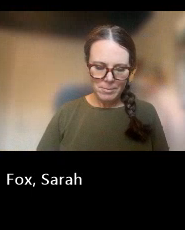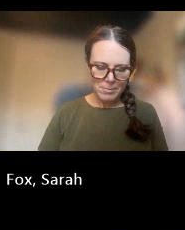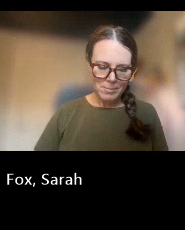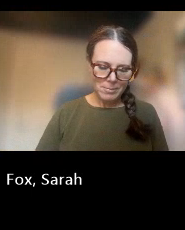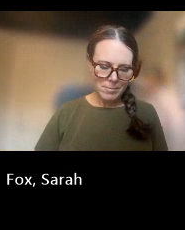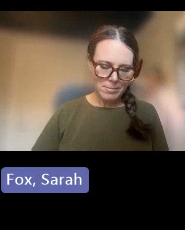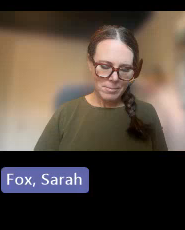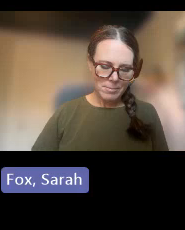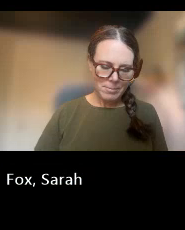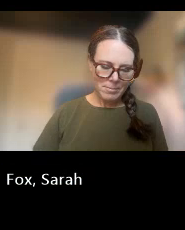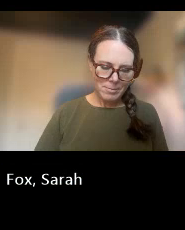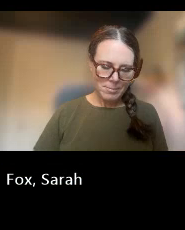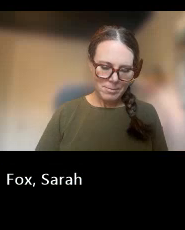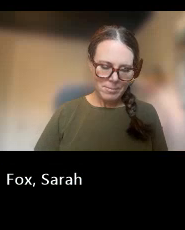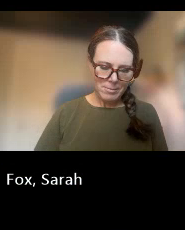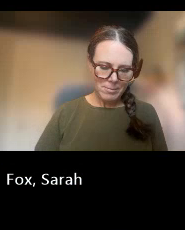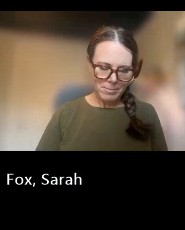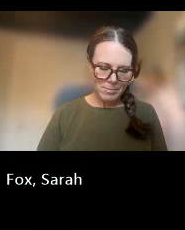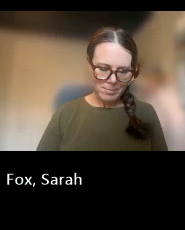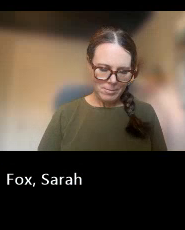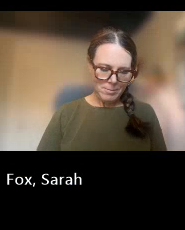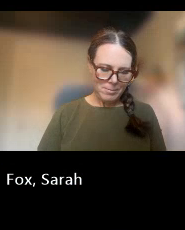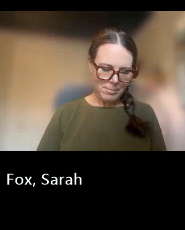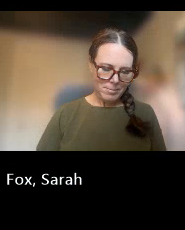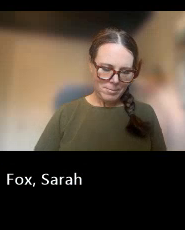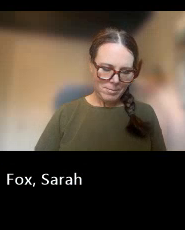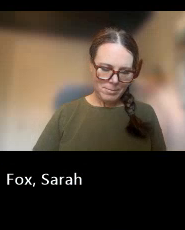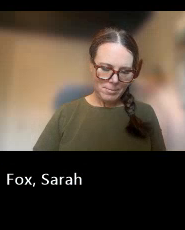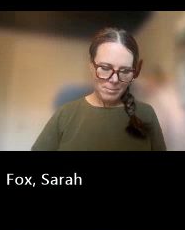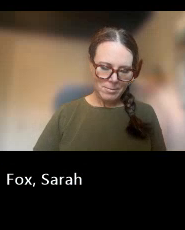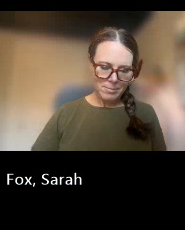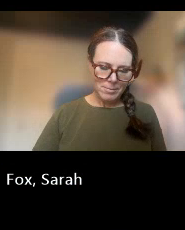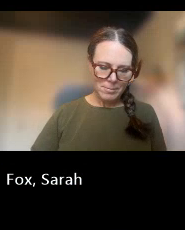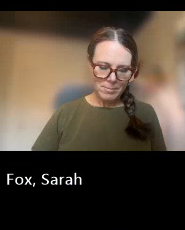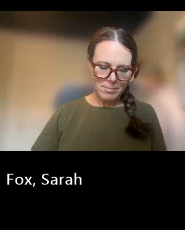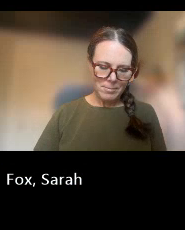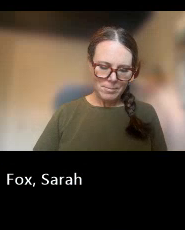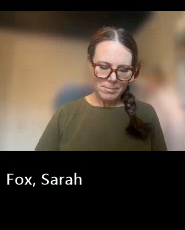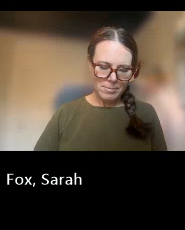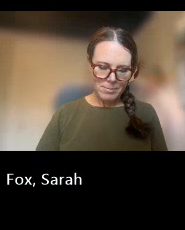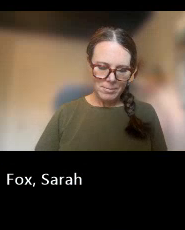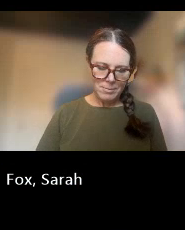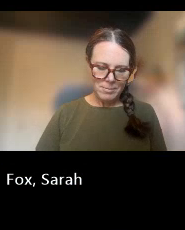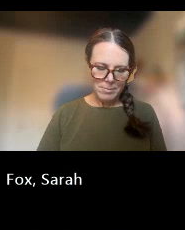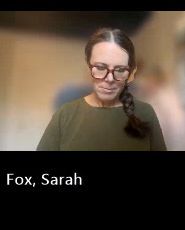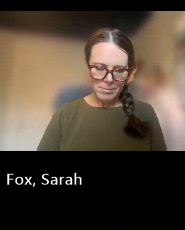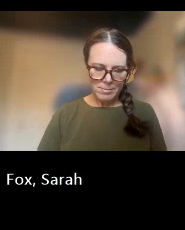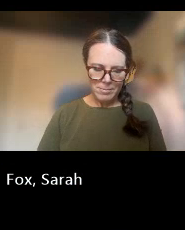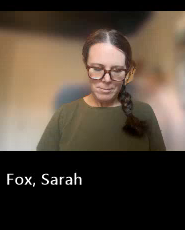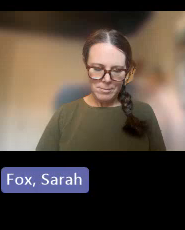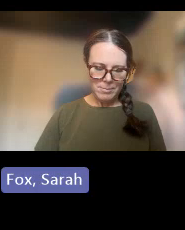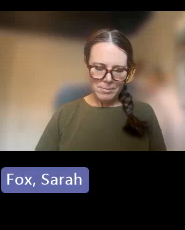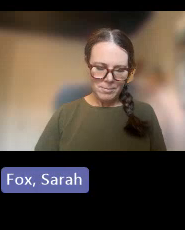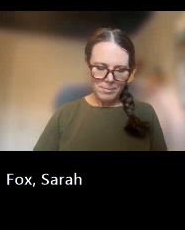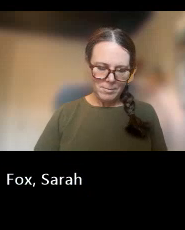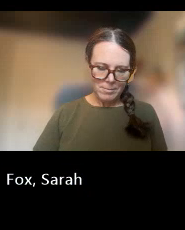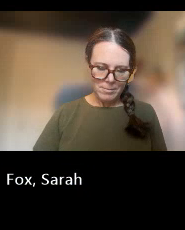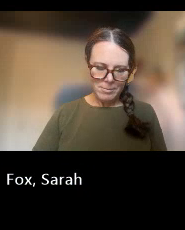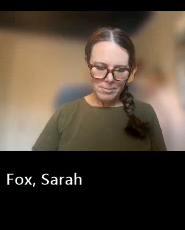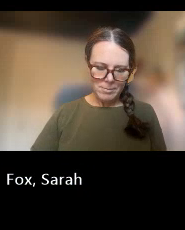A couple of things that they told me in the in-person conversation. So this is Sean Gard now with the Parks Foundation, who